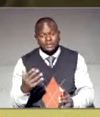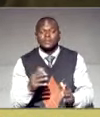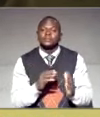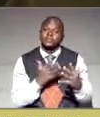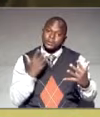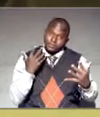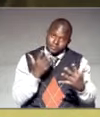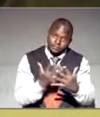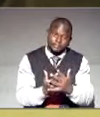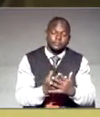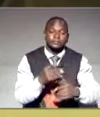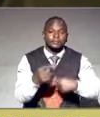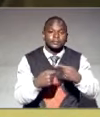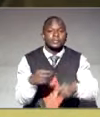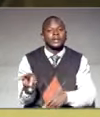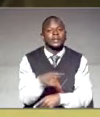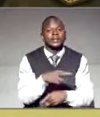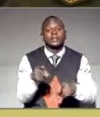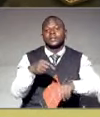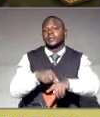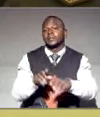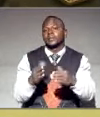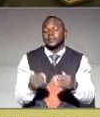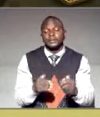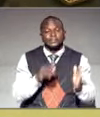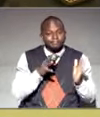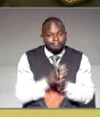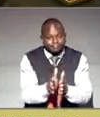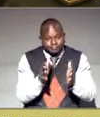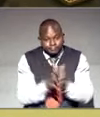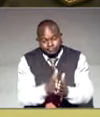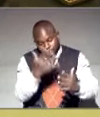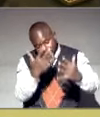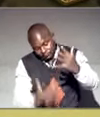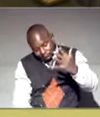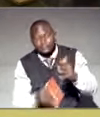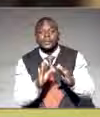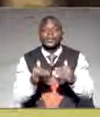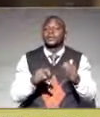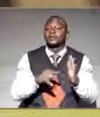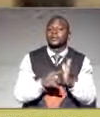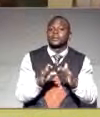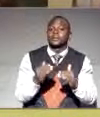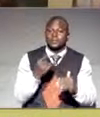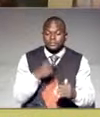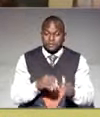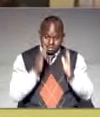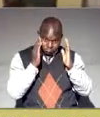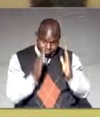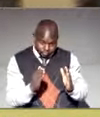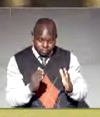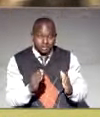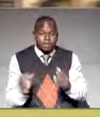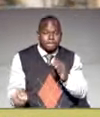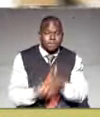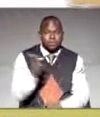sentences to run concurrently. Bit by bit, General Guti explained the factors that court relied on to come